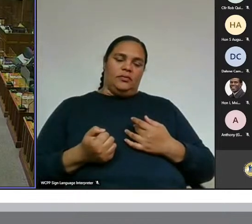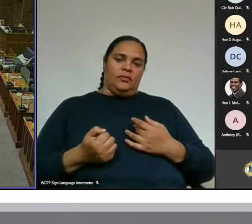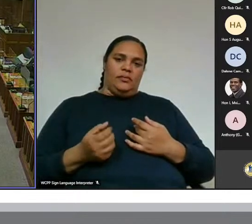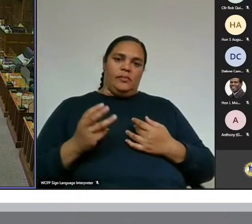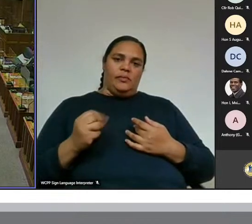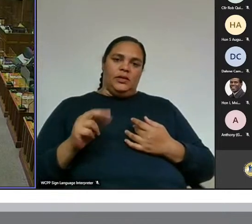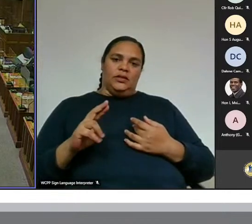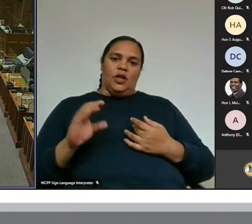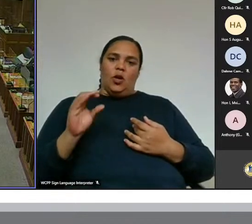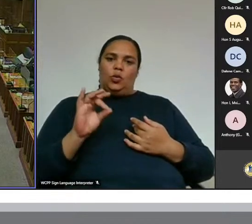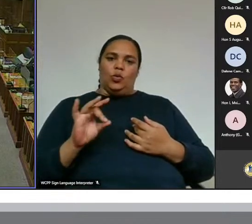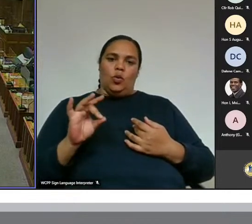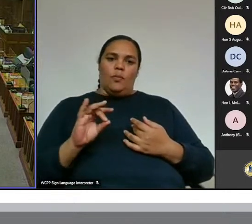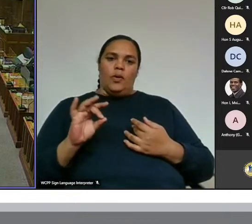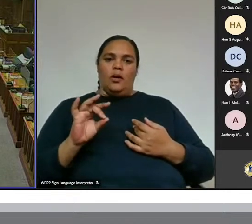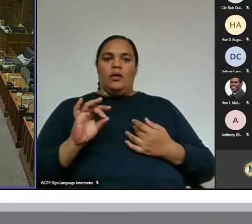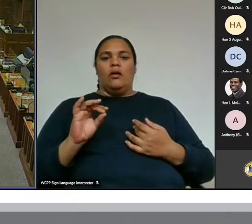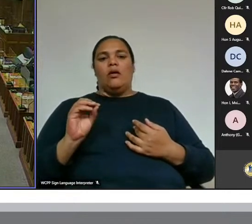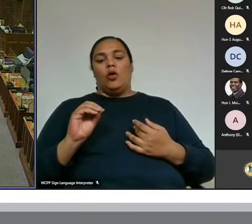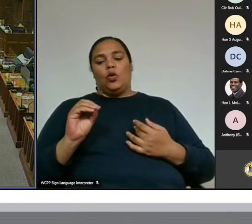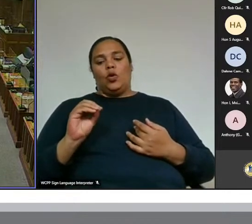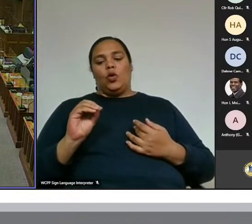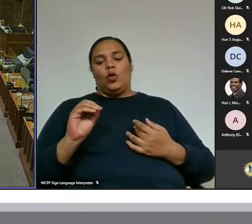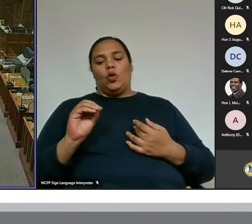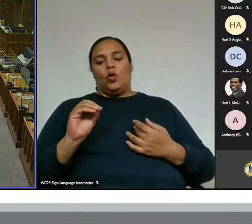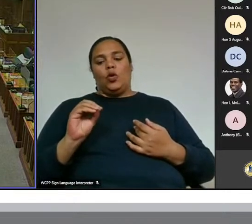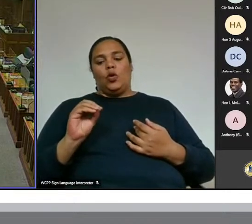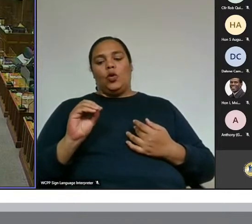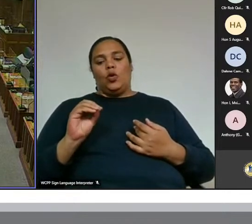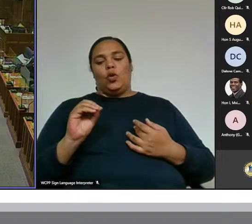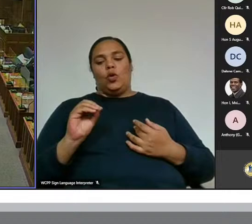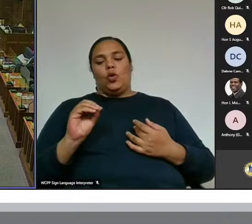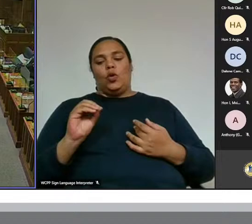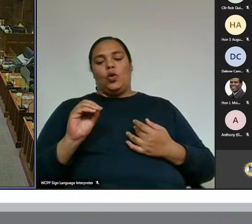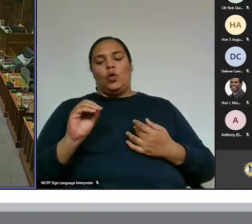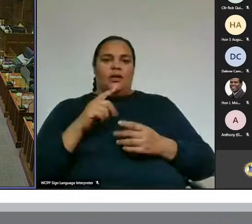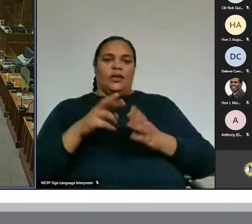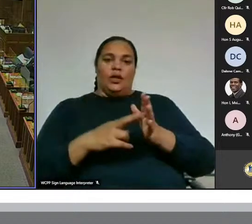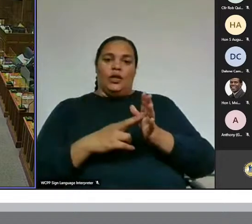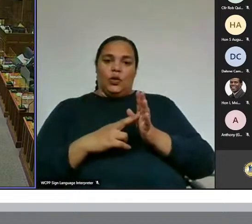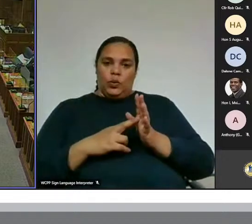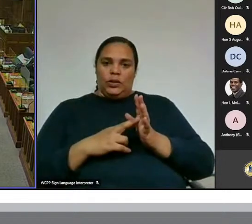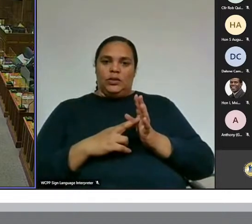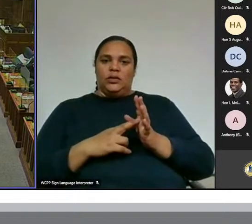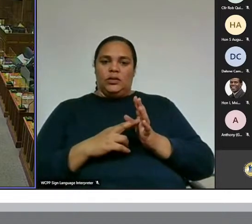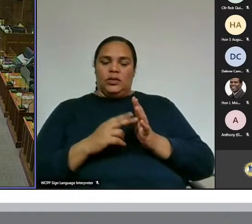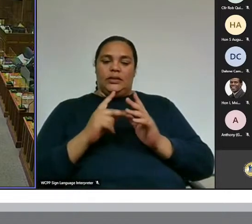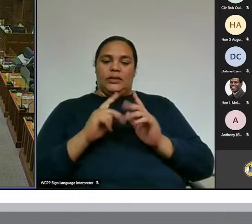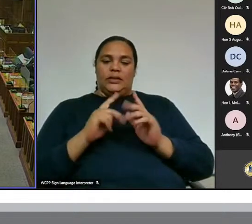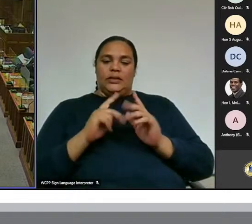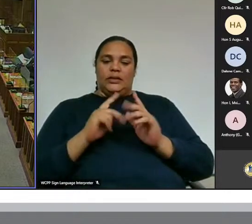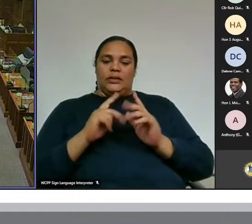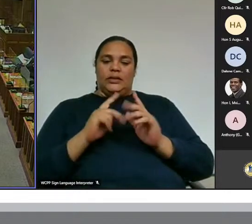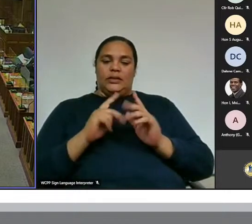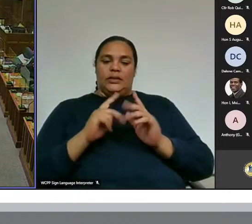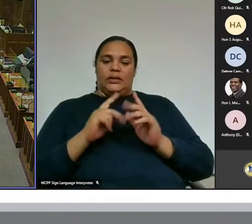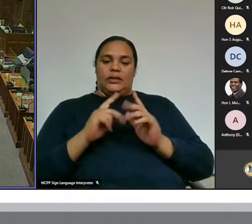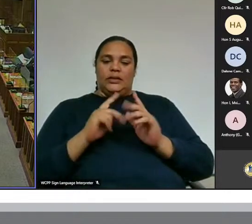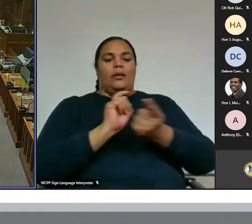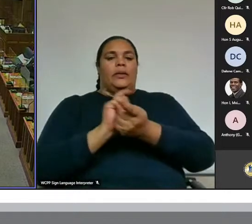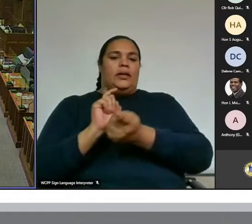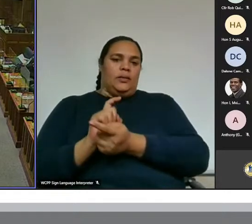Mr. October has committed to the request that two teams will meet to